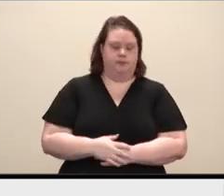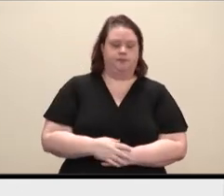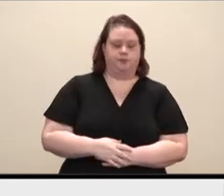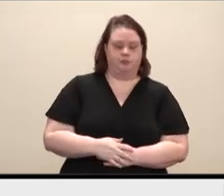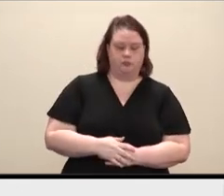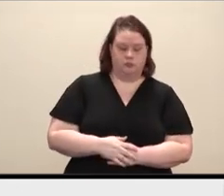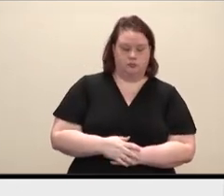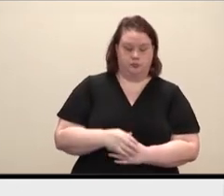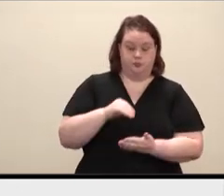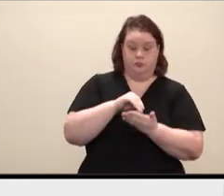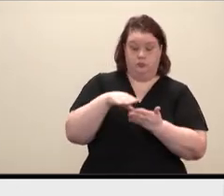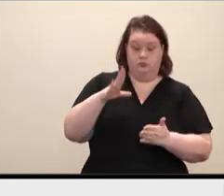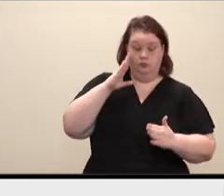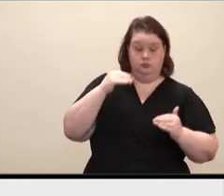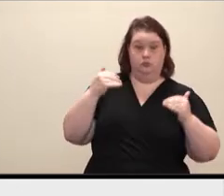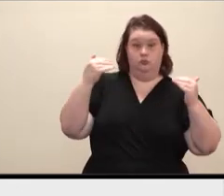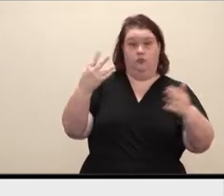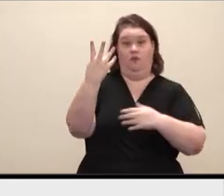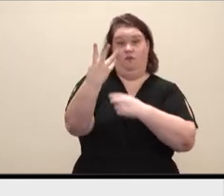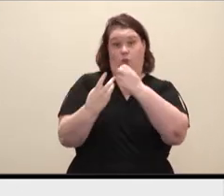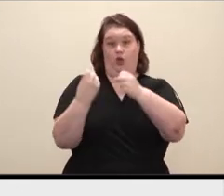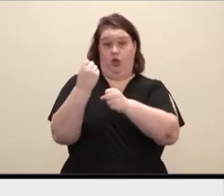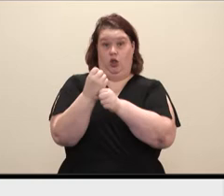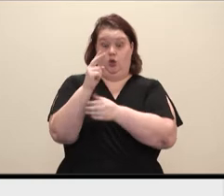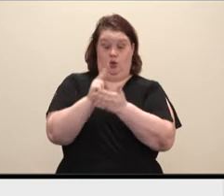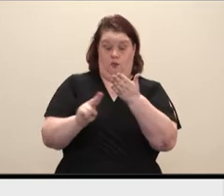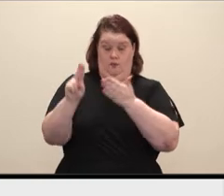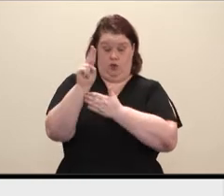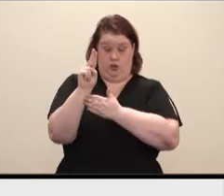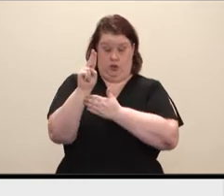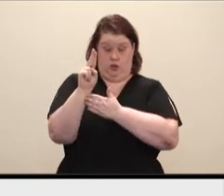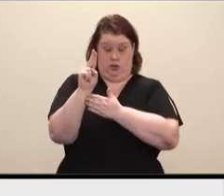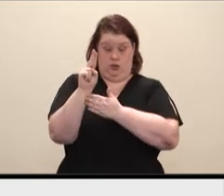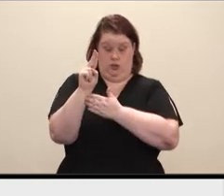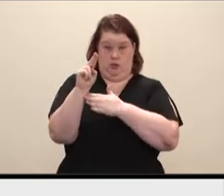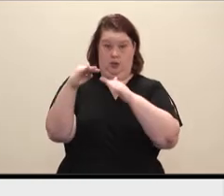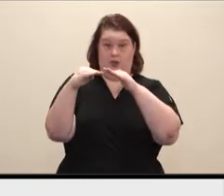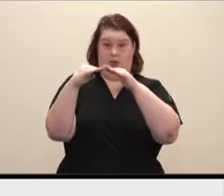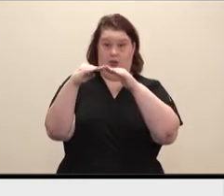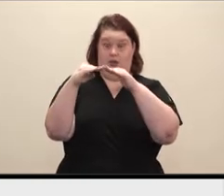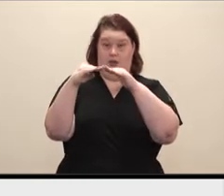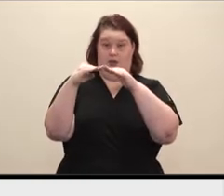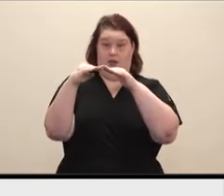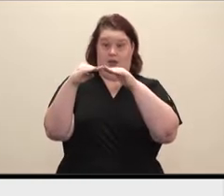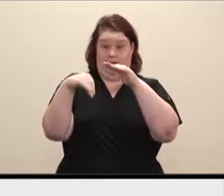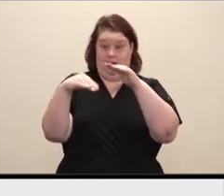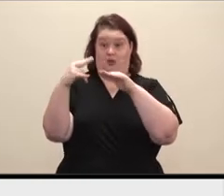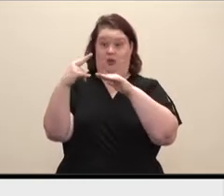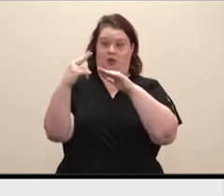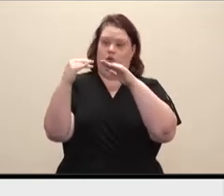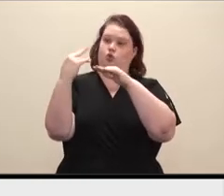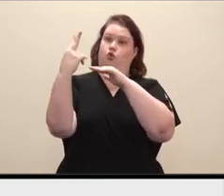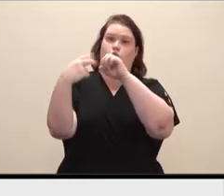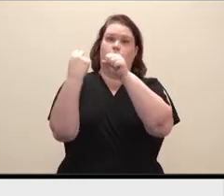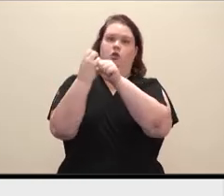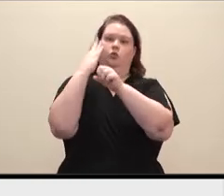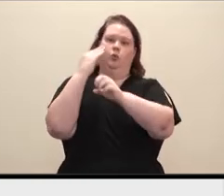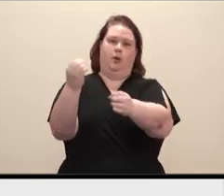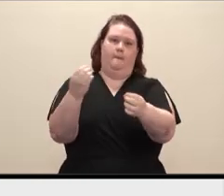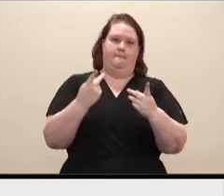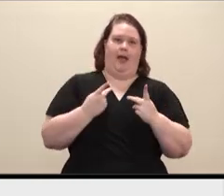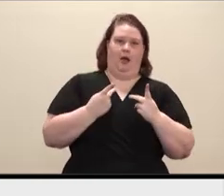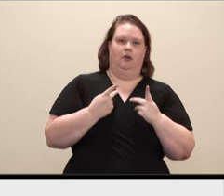will actually be able to go on to a 4-year university and within 2 years come back to the district as a teacher. So they are looking at a bachelor's